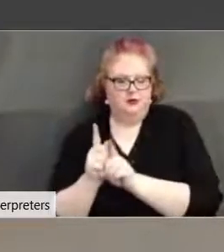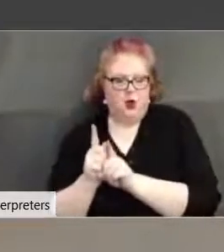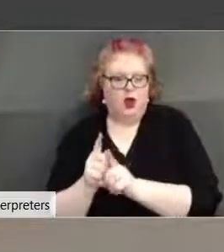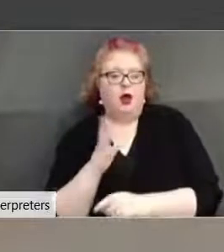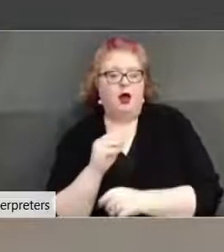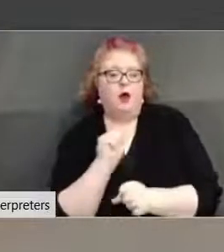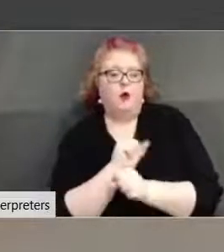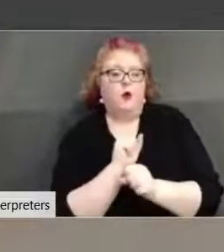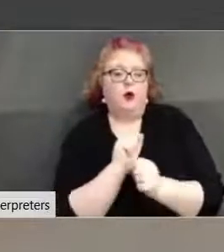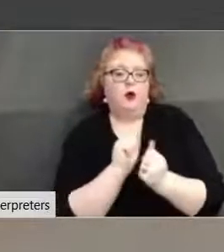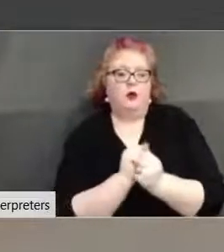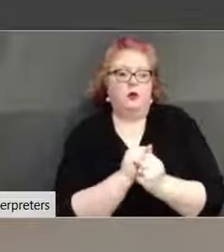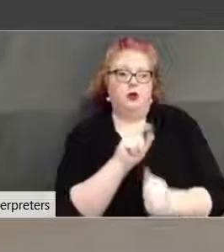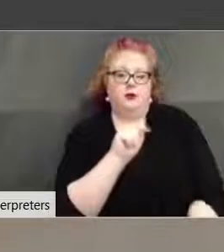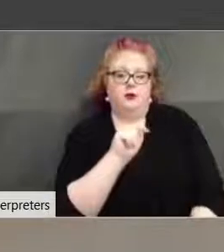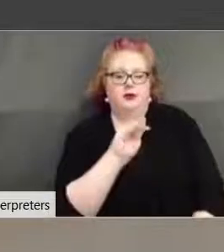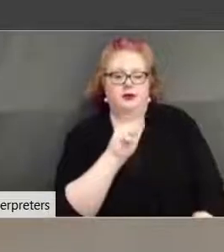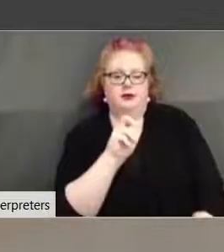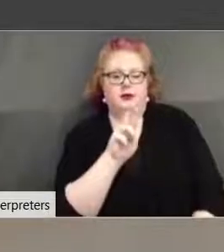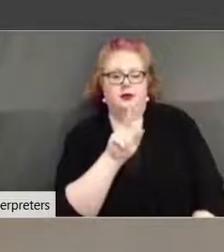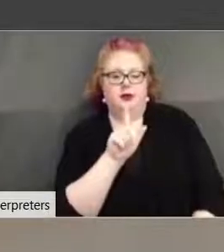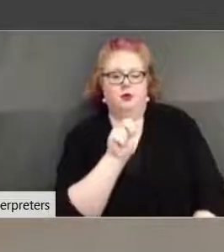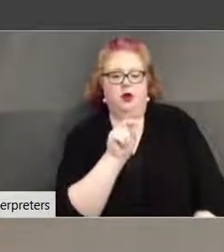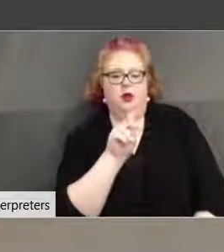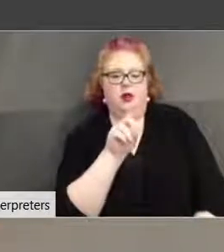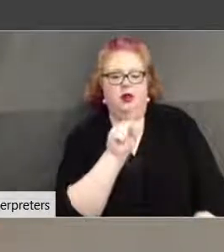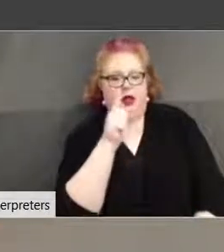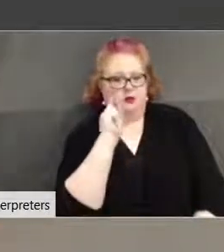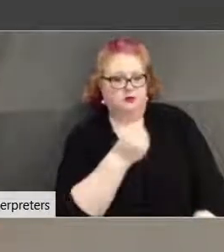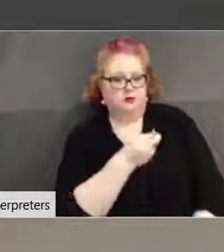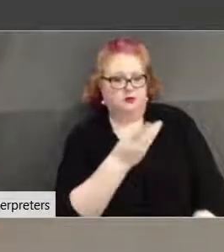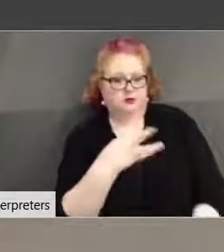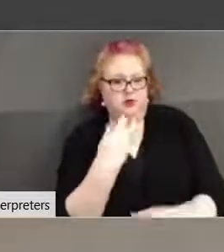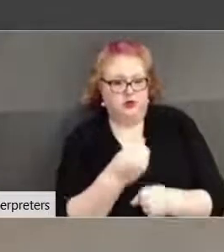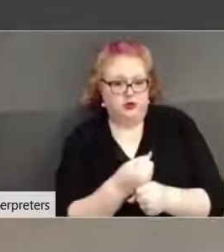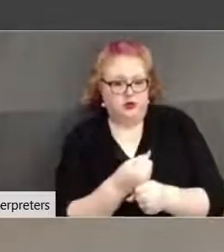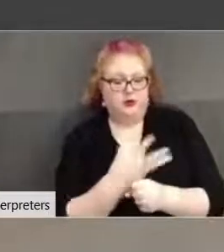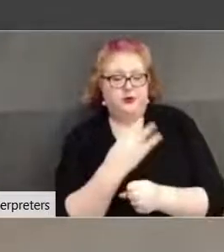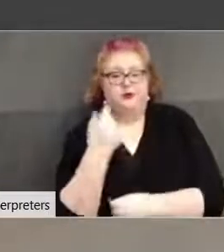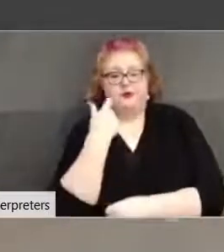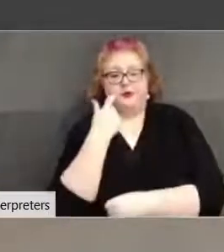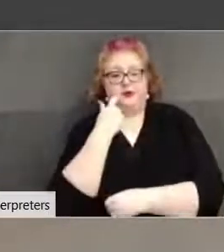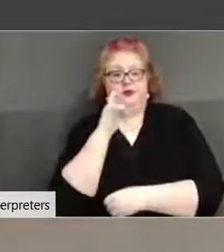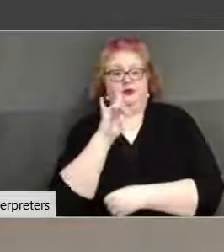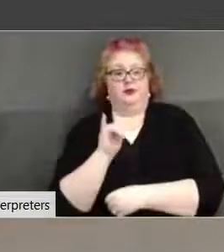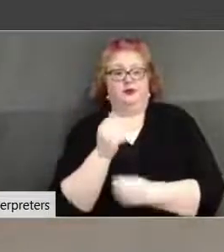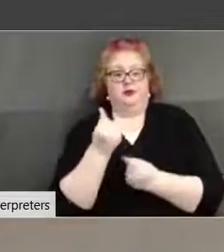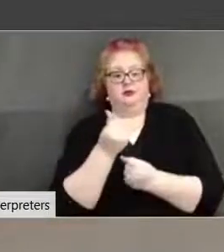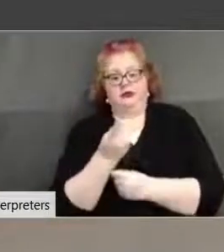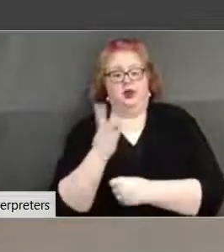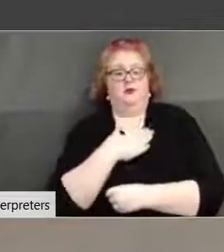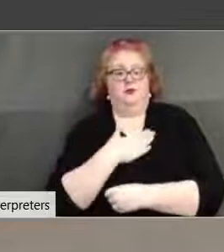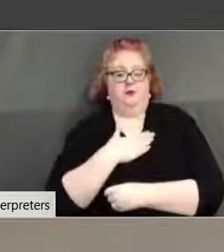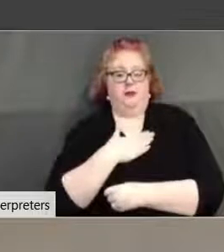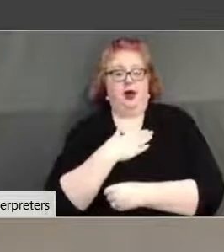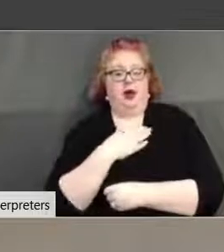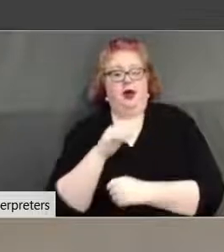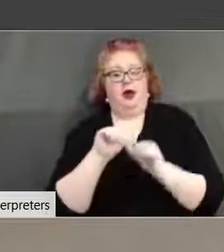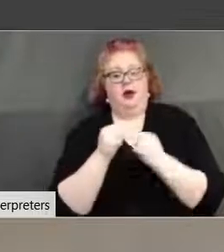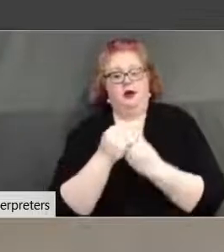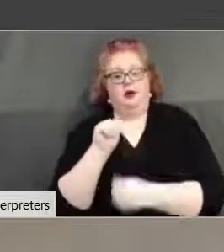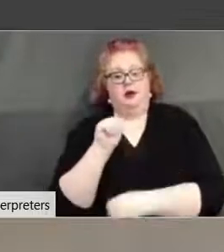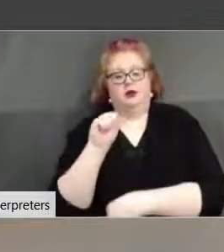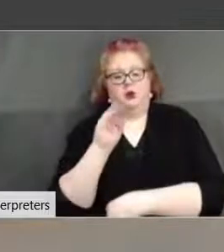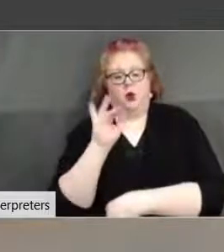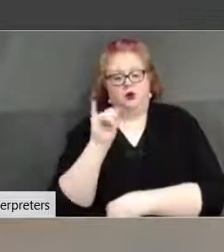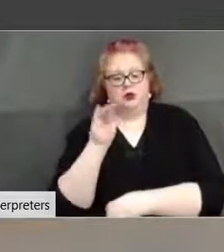for a number of years. And most recently, some of my associates are working with the Arkansas Health Network and the employees of Arkansas Children's